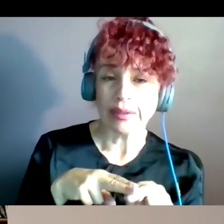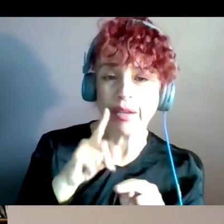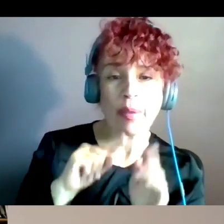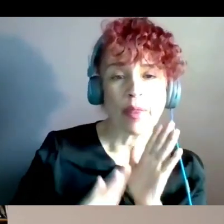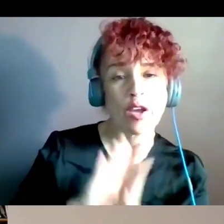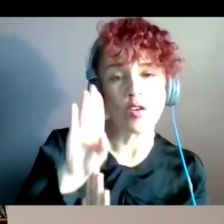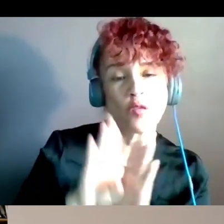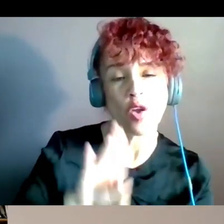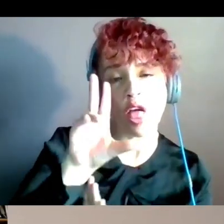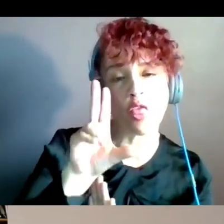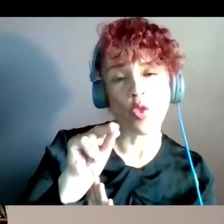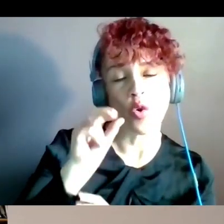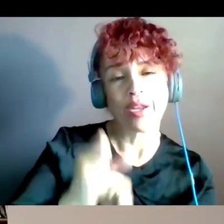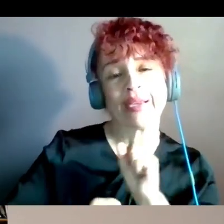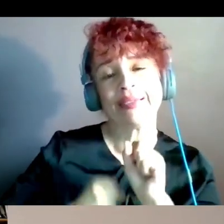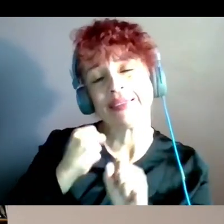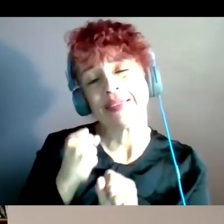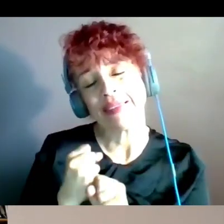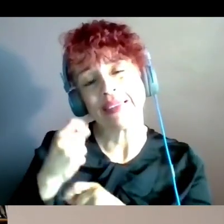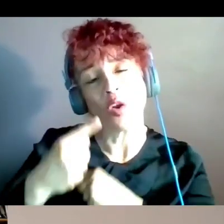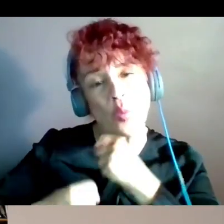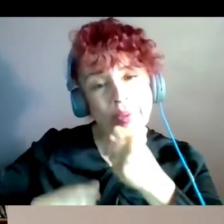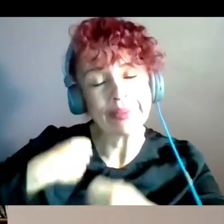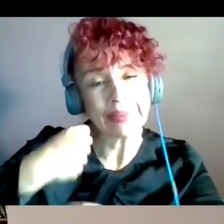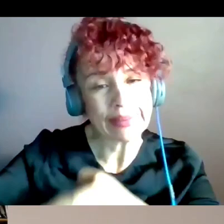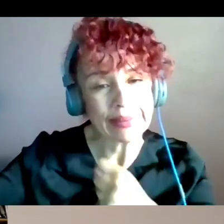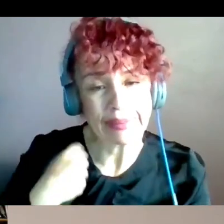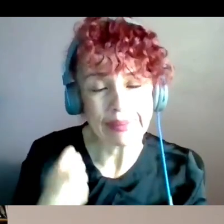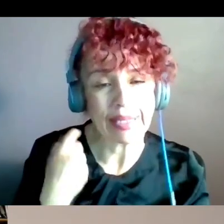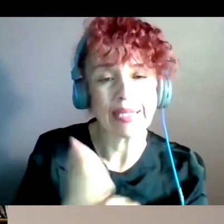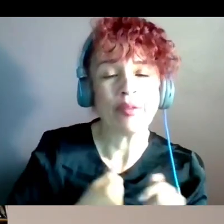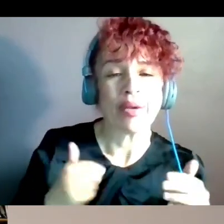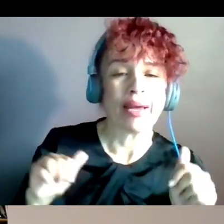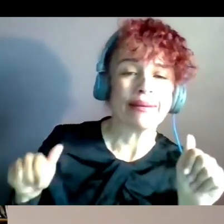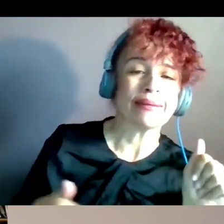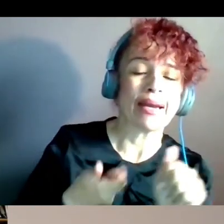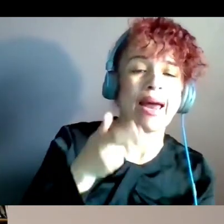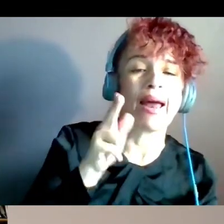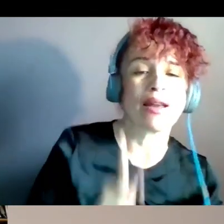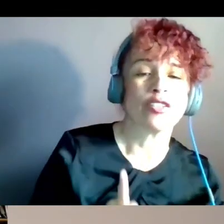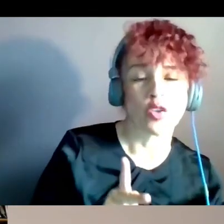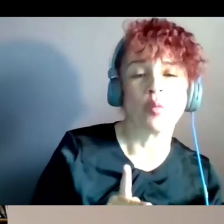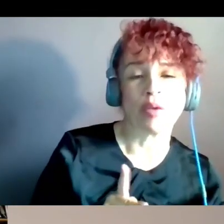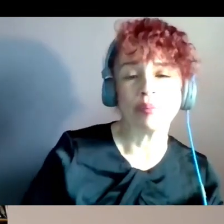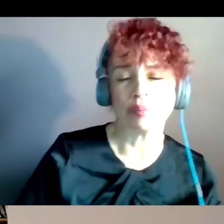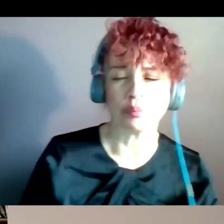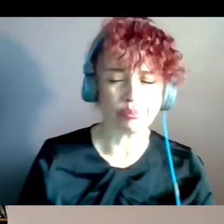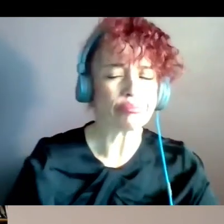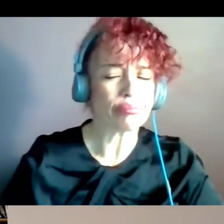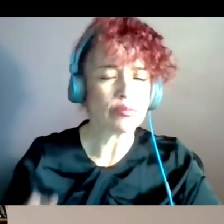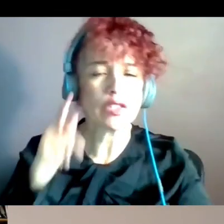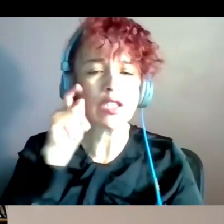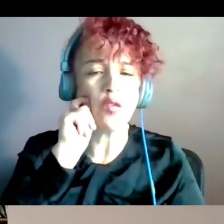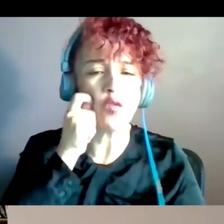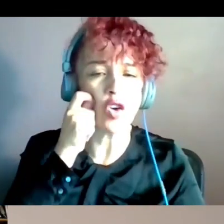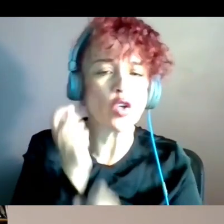over the 30 years a tradition that I would show up at his house on Christmas Eve, and we would have a little catch up and swap ornaments. And it was just very cool to see things I had